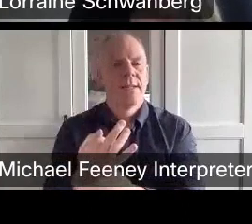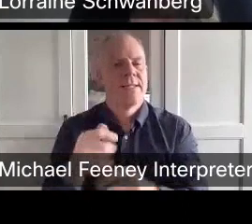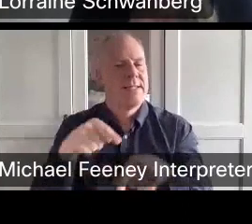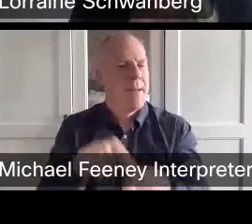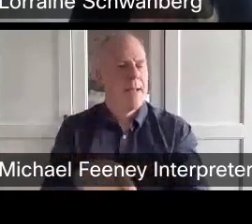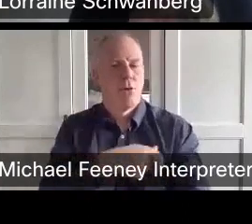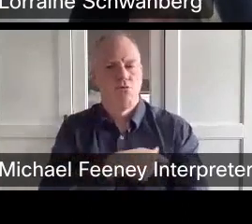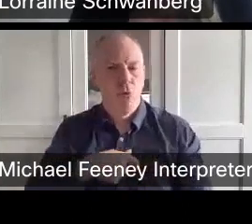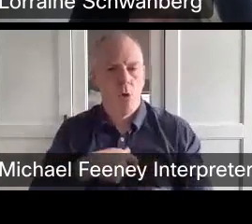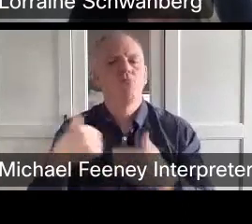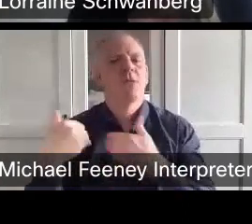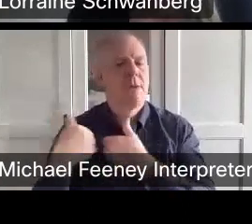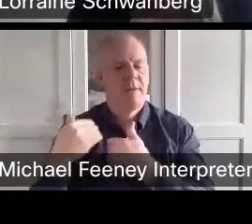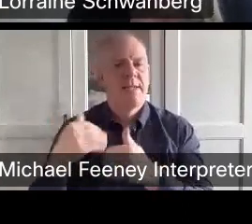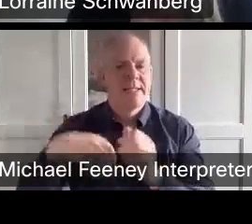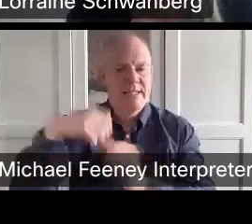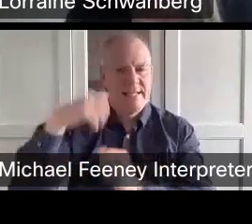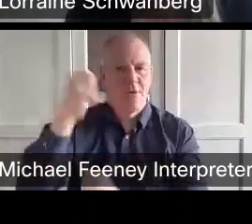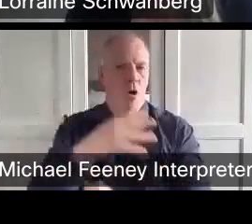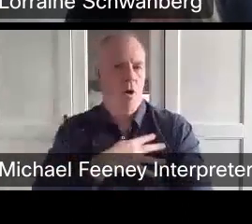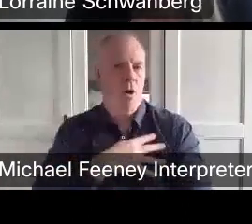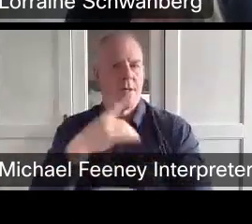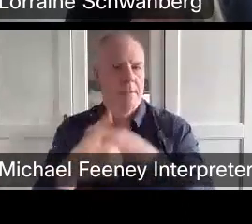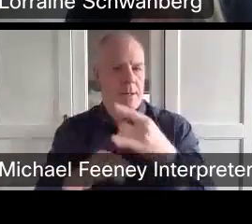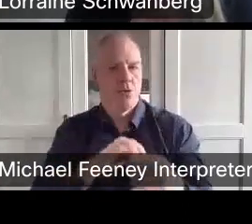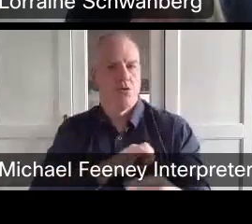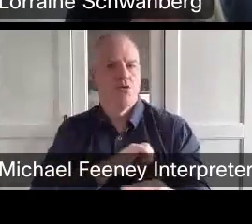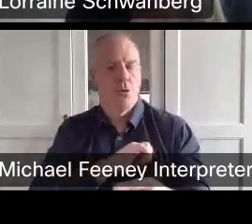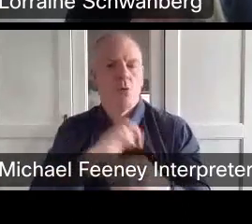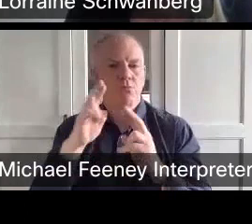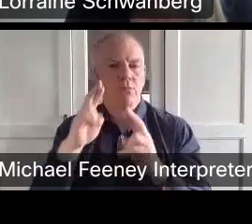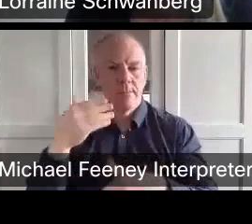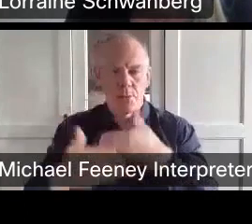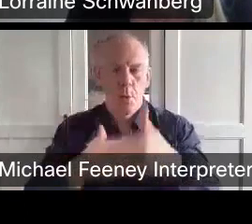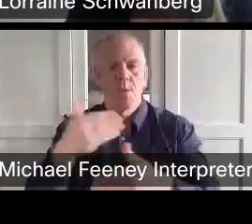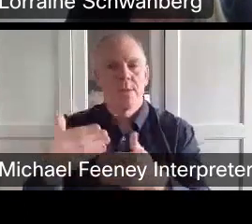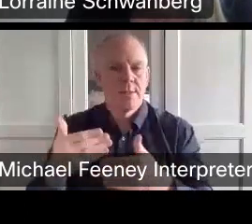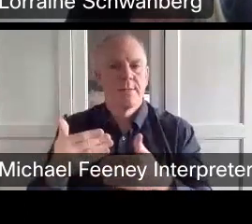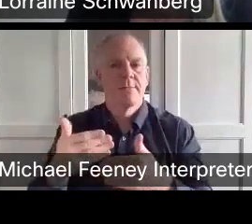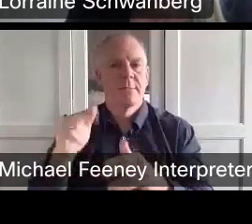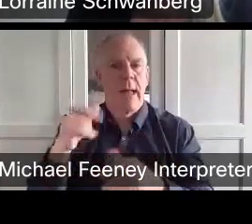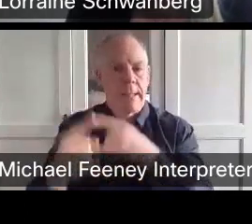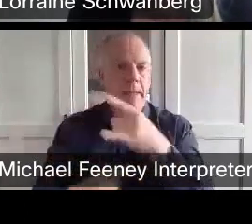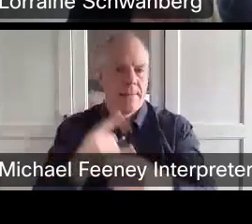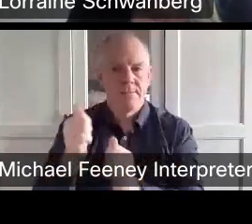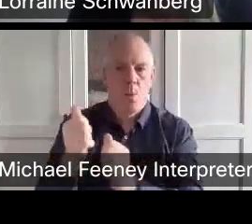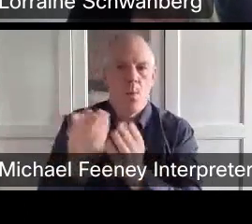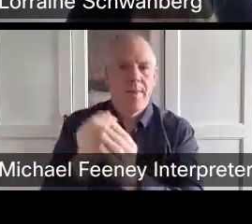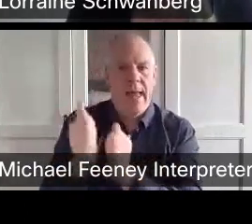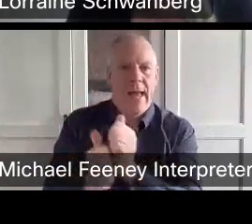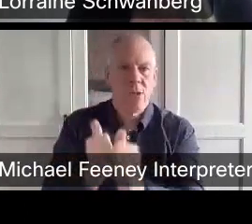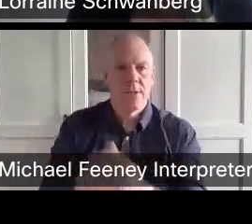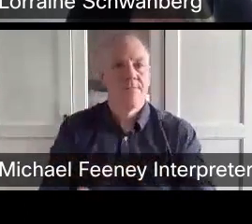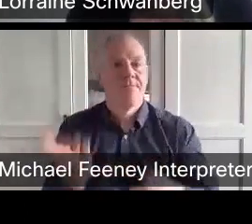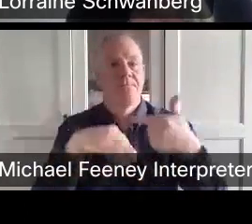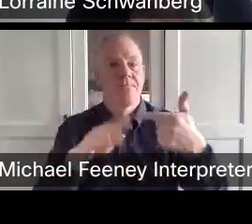responsibilities of senior accountable officers and that to make sure that we have the processes and means of actioning these pieces. The principal